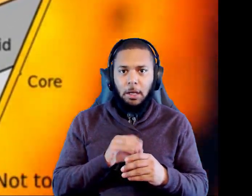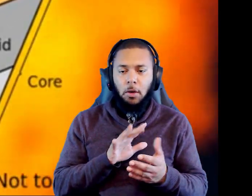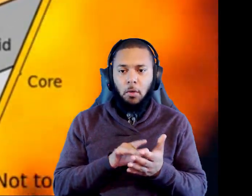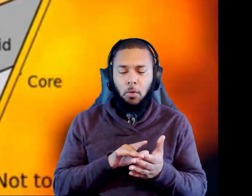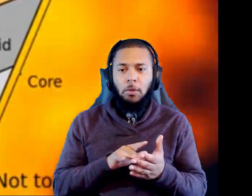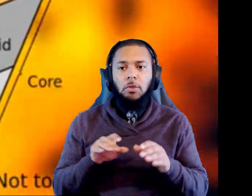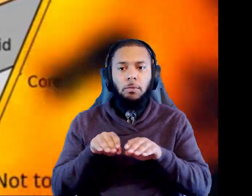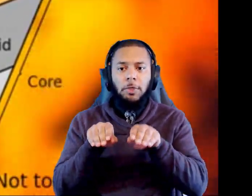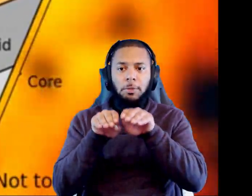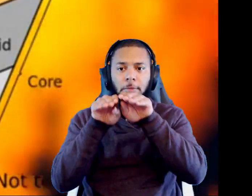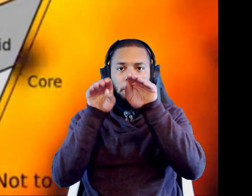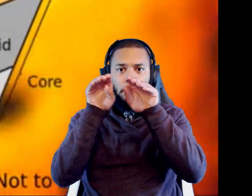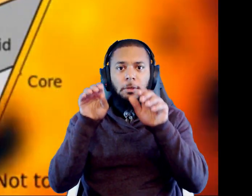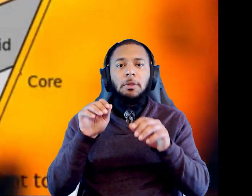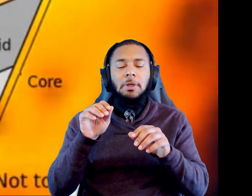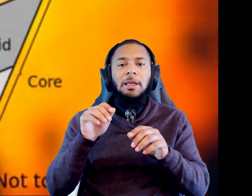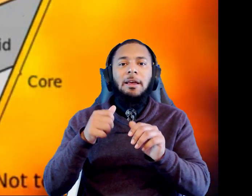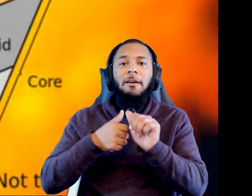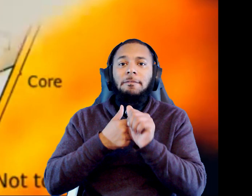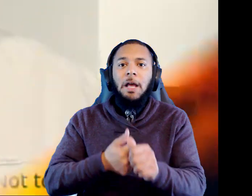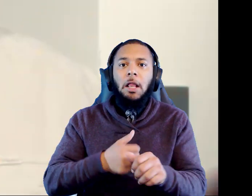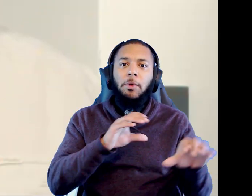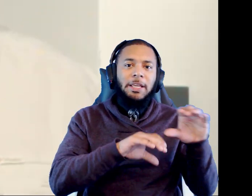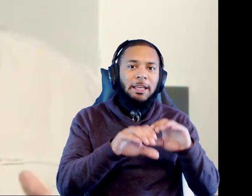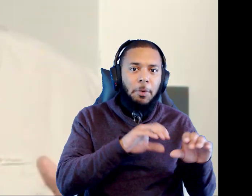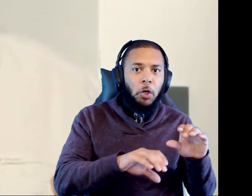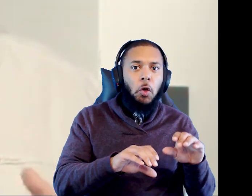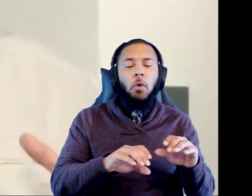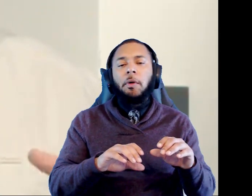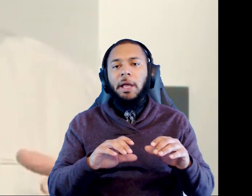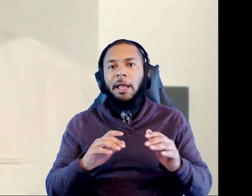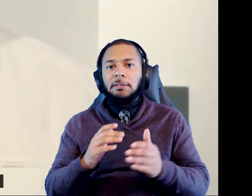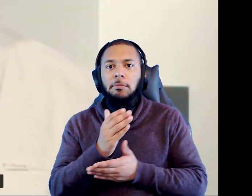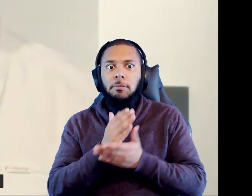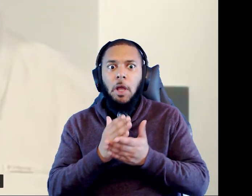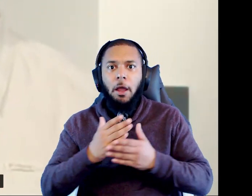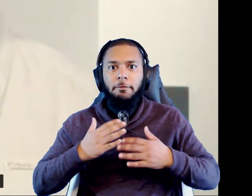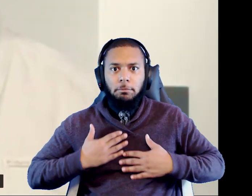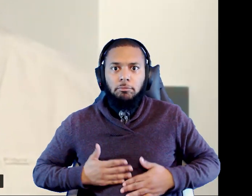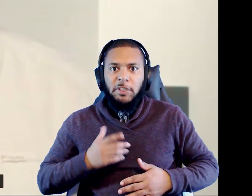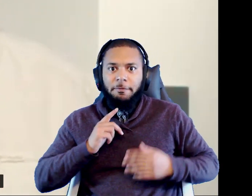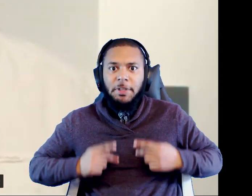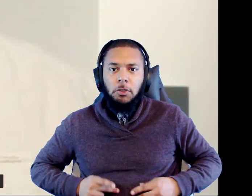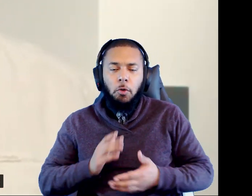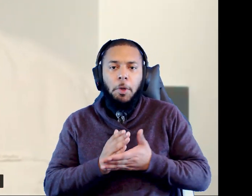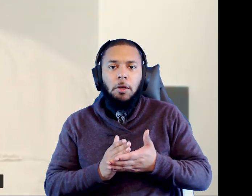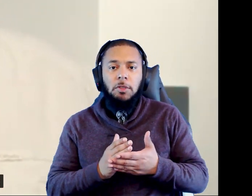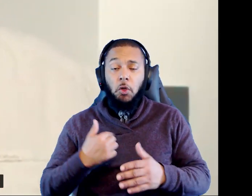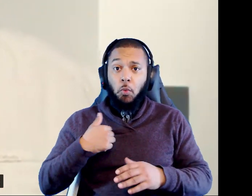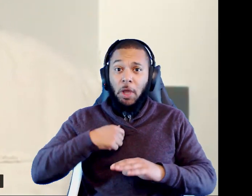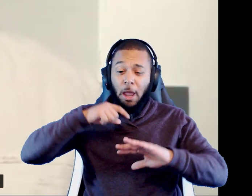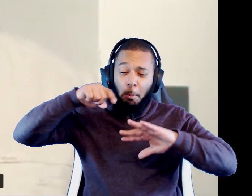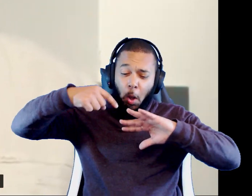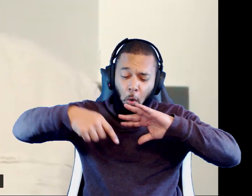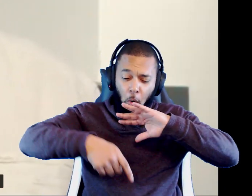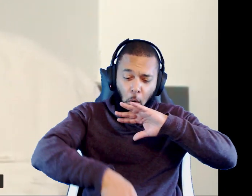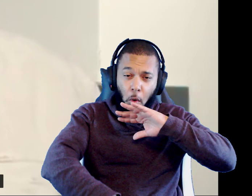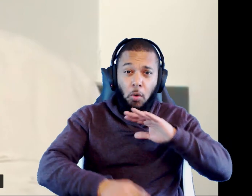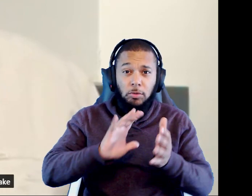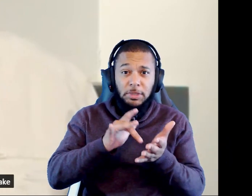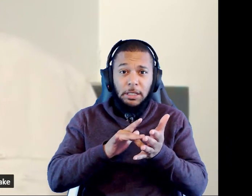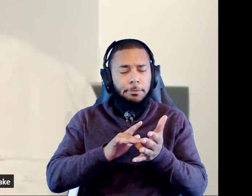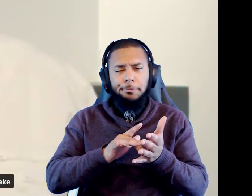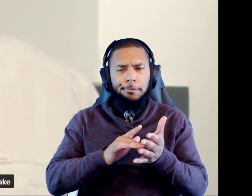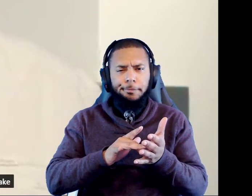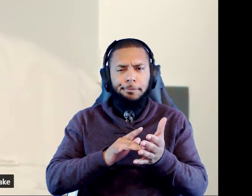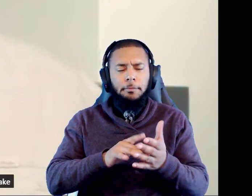layers based on chemical and physical properties. Now, we have not drilled down into the Earth. It's very important to understand that. Most